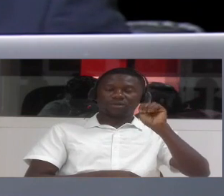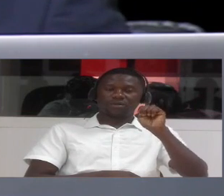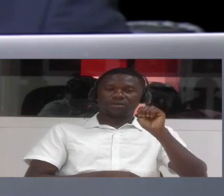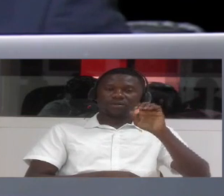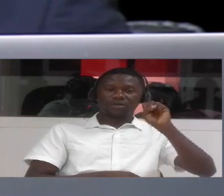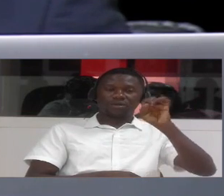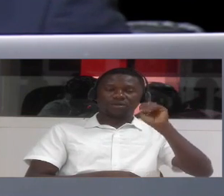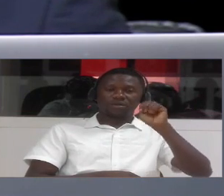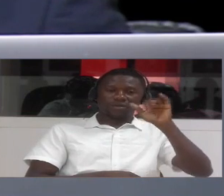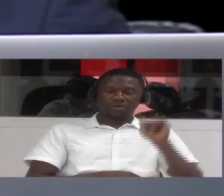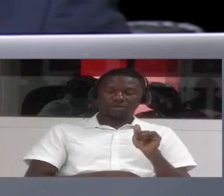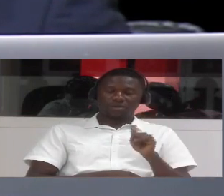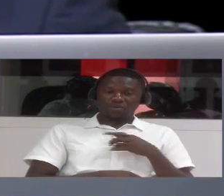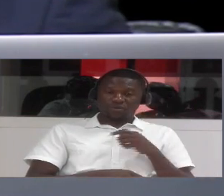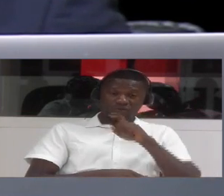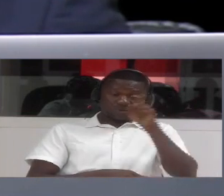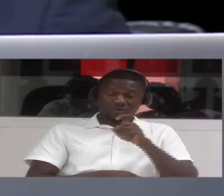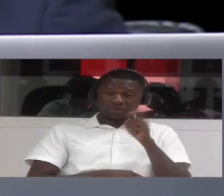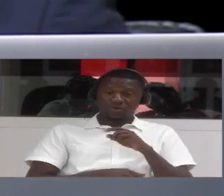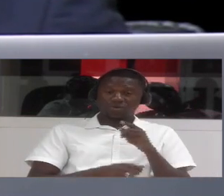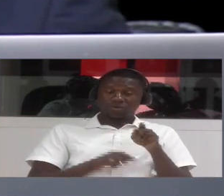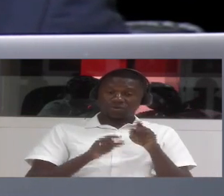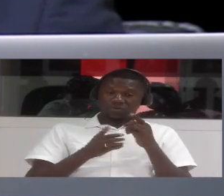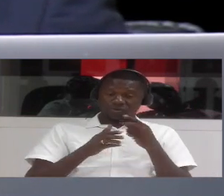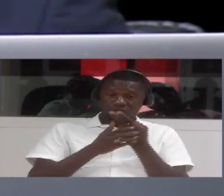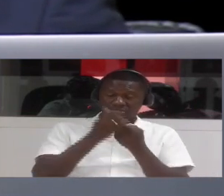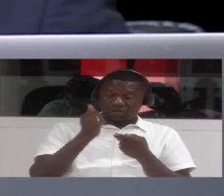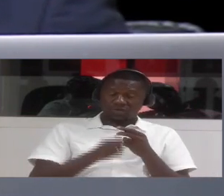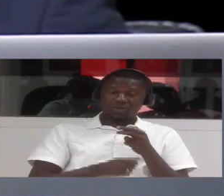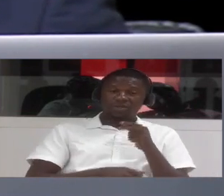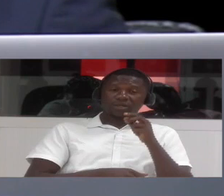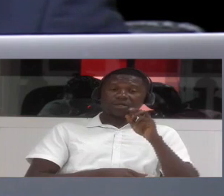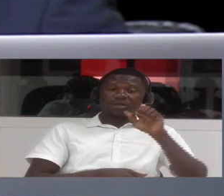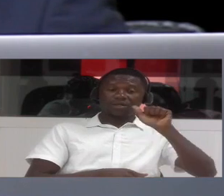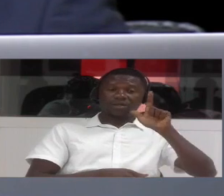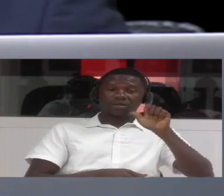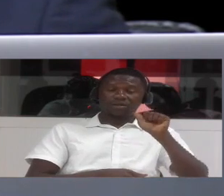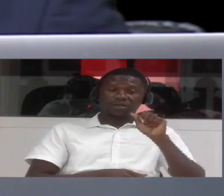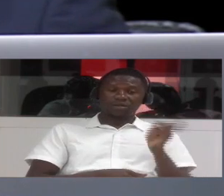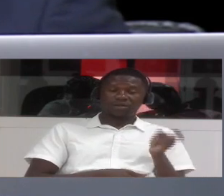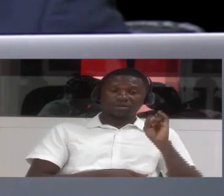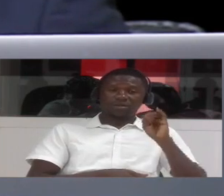he was questioned together with Alhaji Yoro again over the article